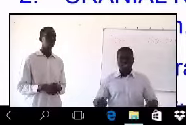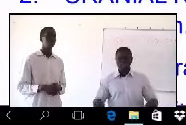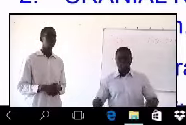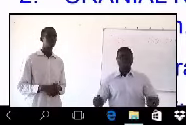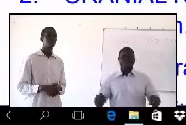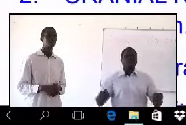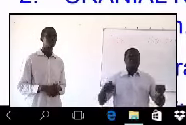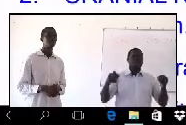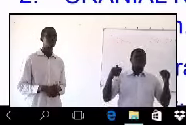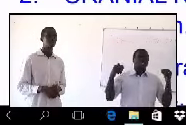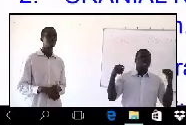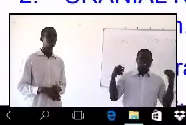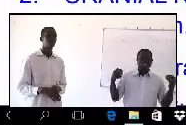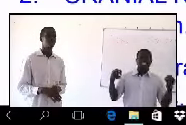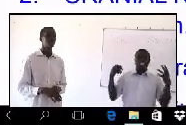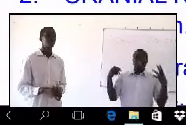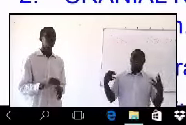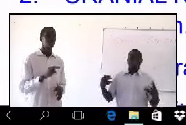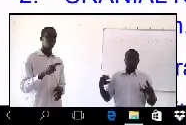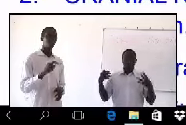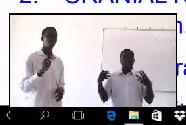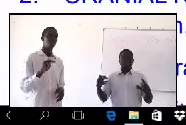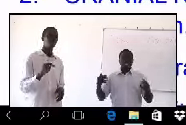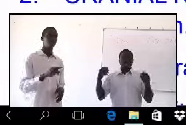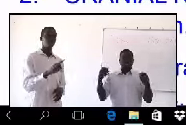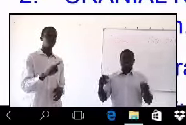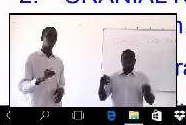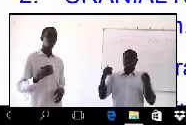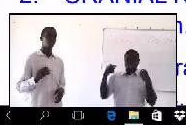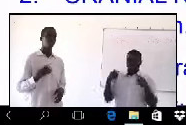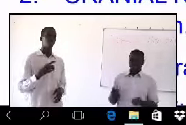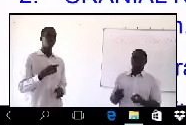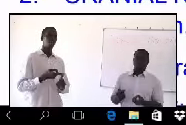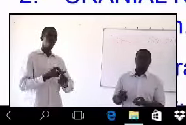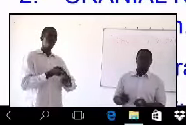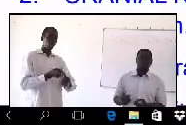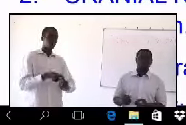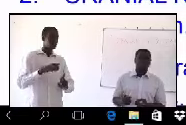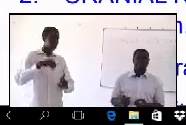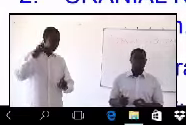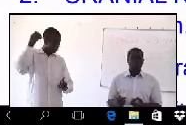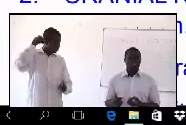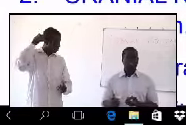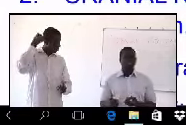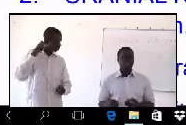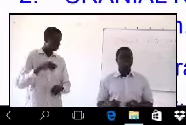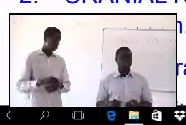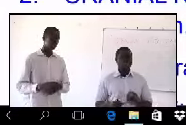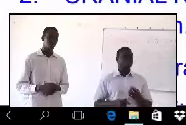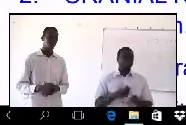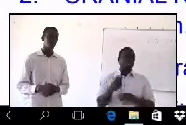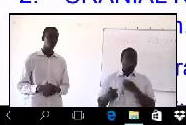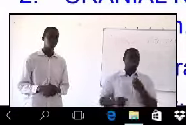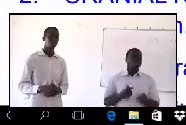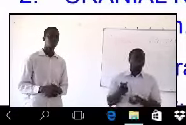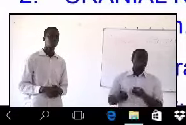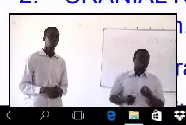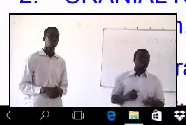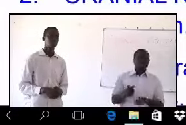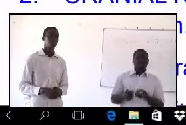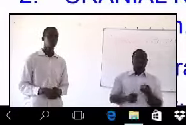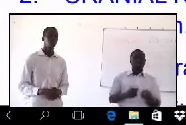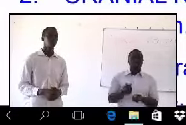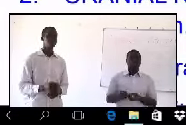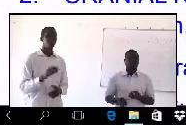of what you call the peripheral nervous system. We said the spinal nerves, we said these are nerves which are connected to the spinal